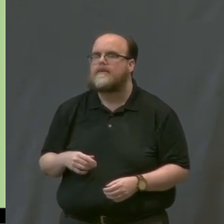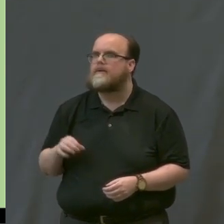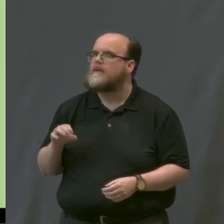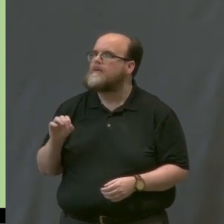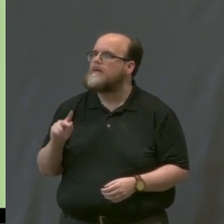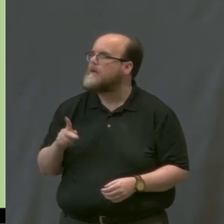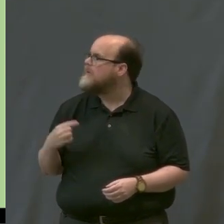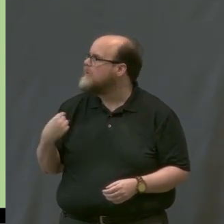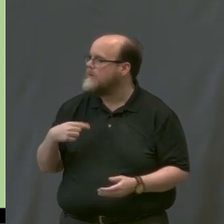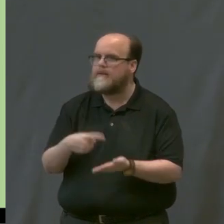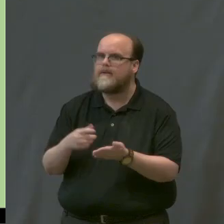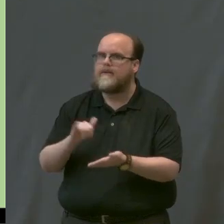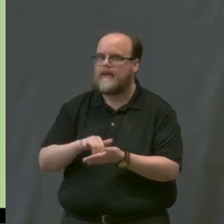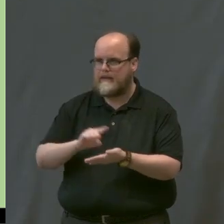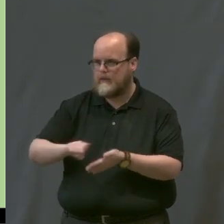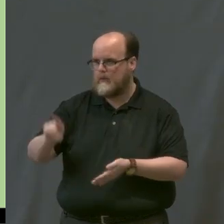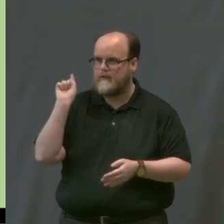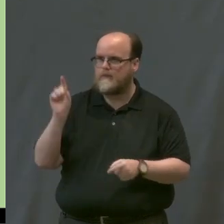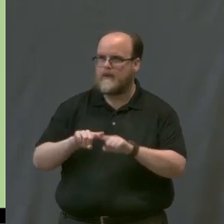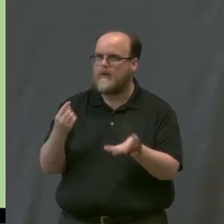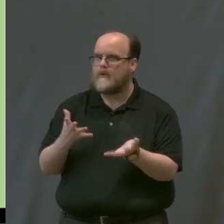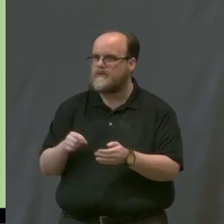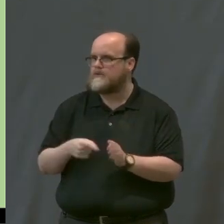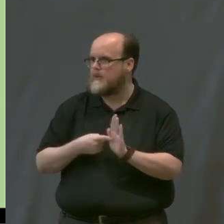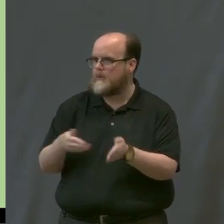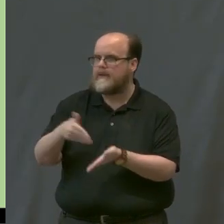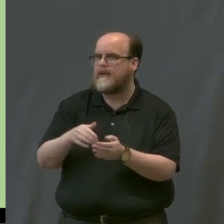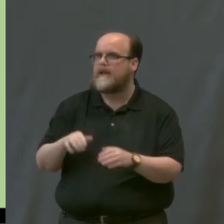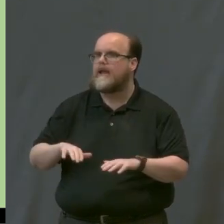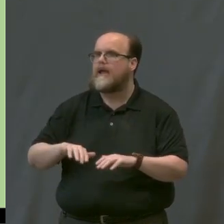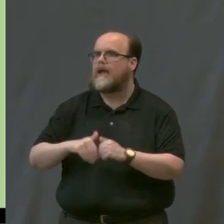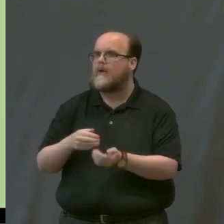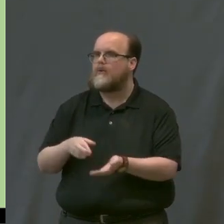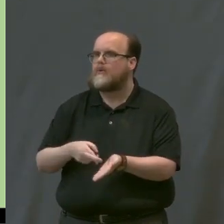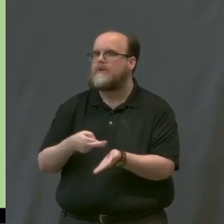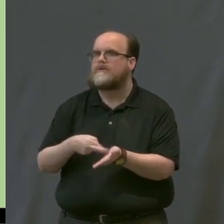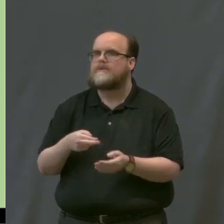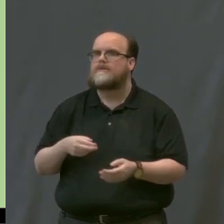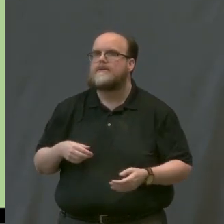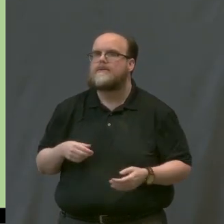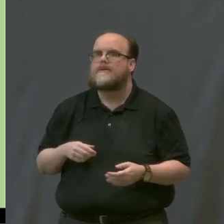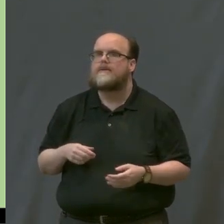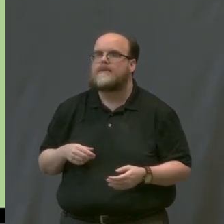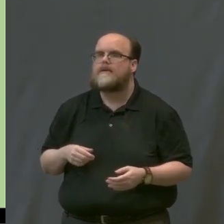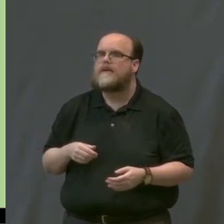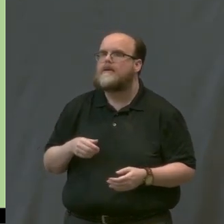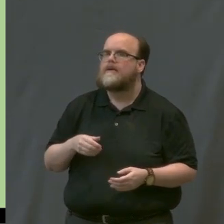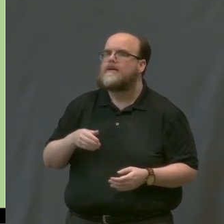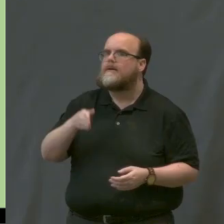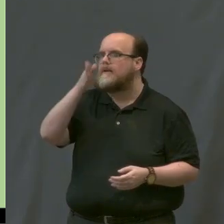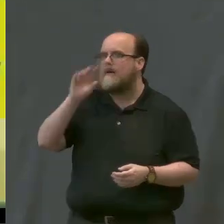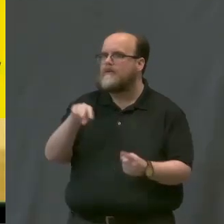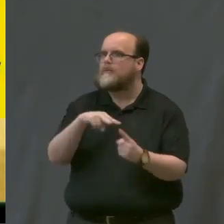Okay, we covered this last week, but I would like to show you again how to do some research that I would like for you to do. This is God's view